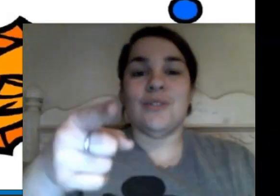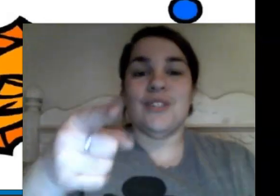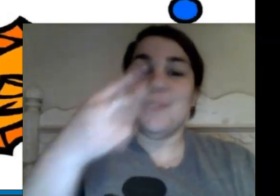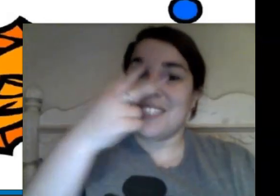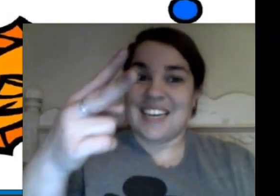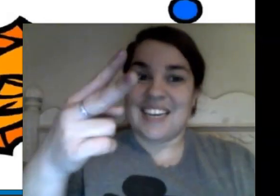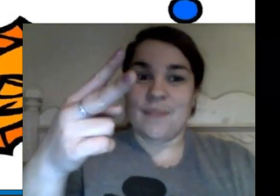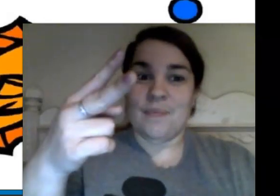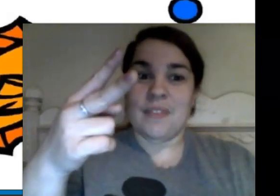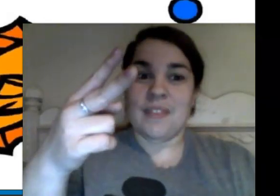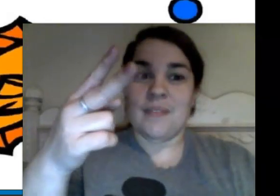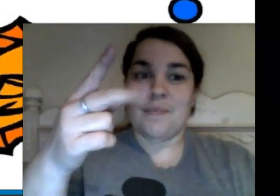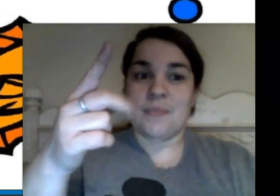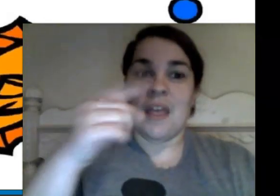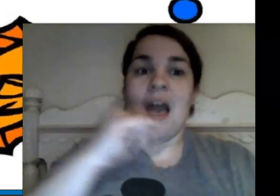what do you see?